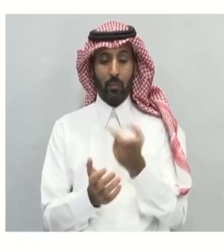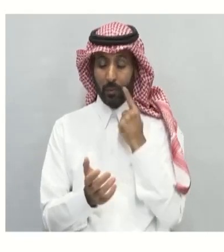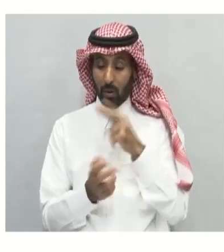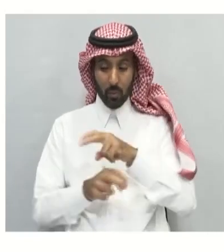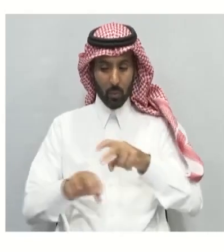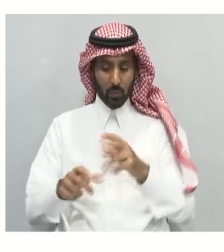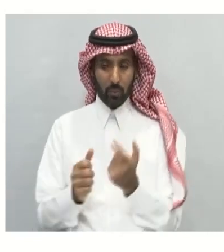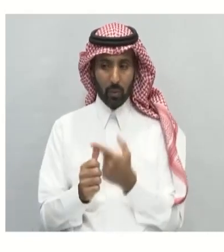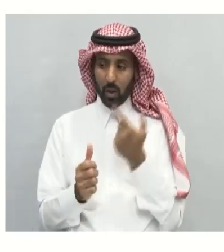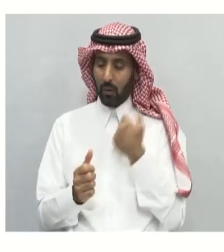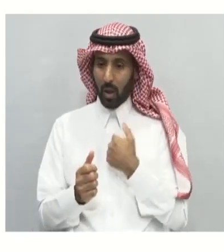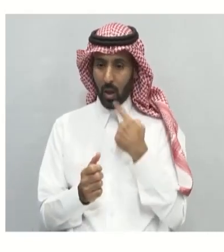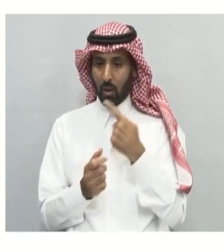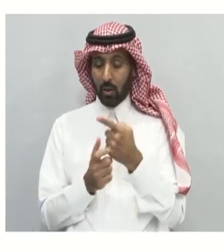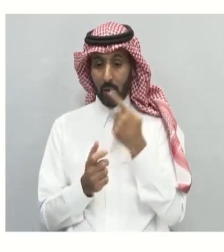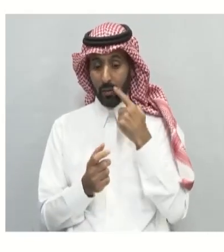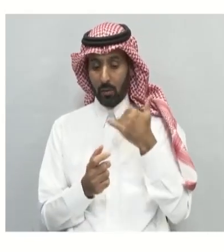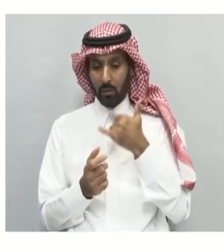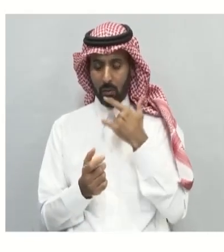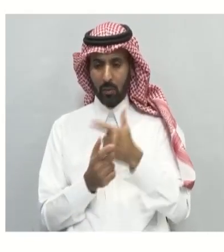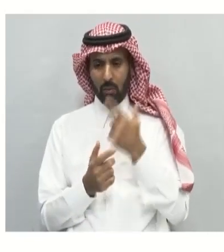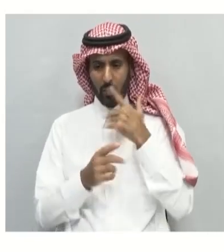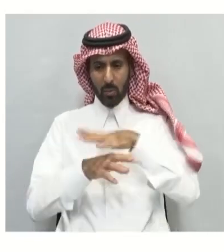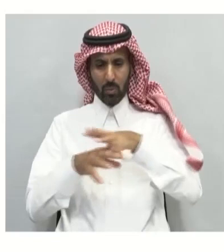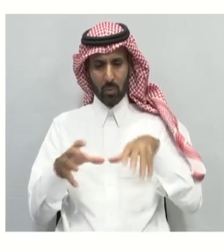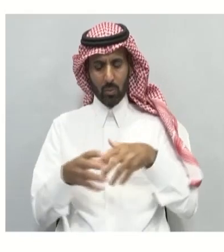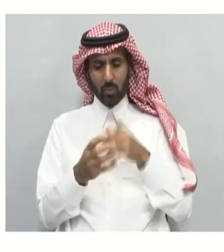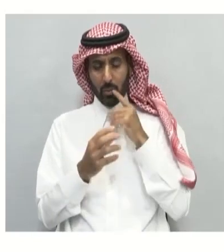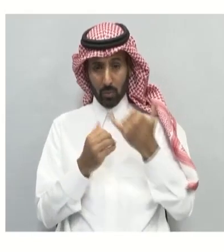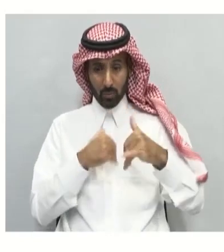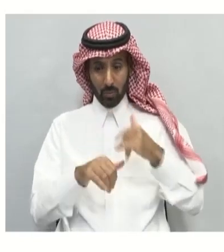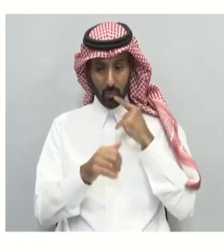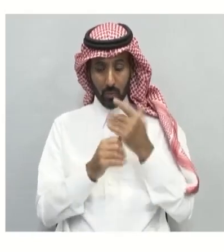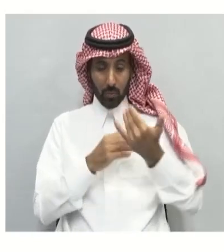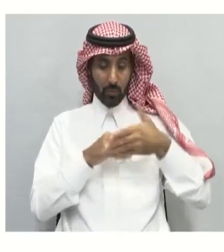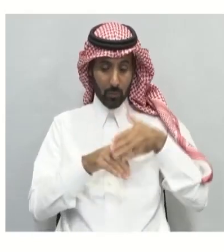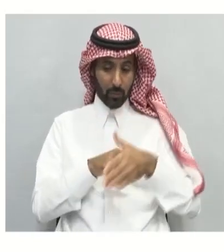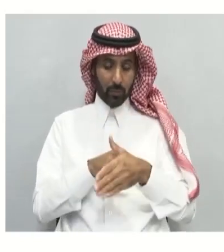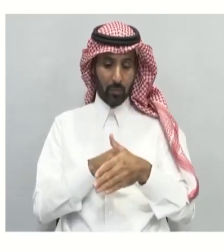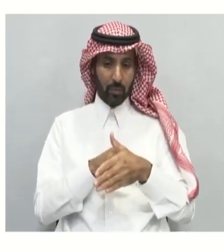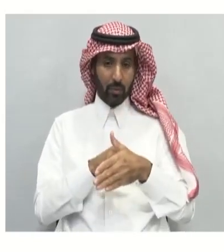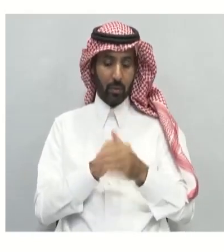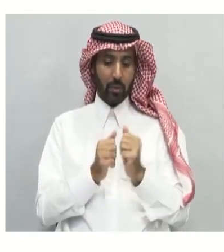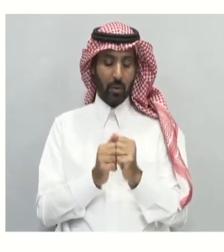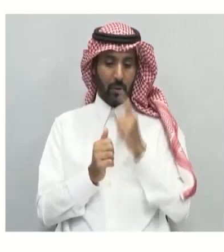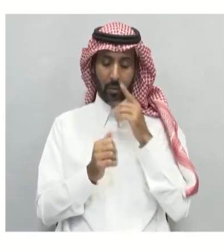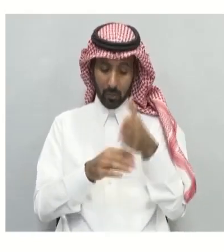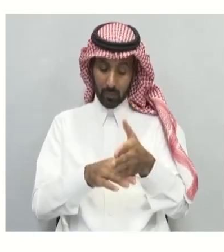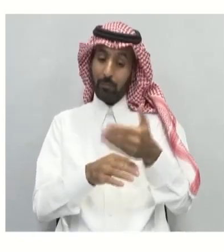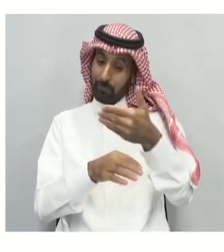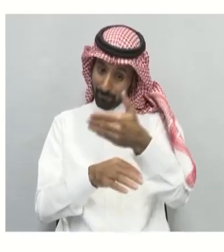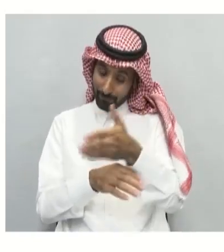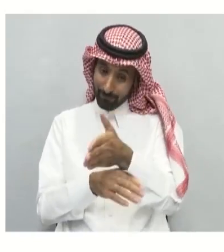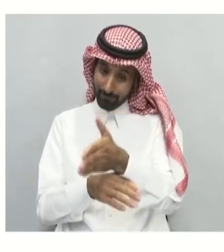find us. Head southwest on Bloom Street toward Main Avenue. Turn left